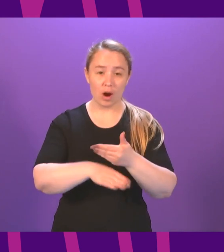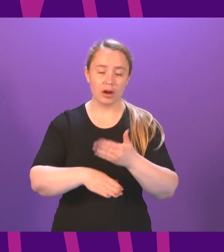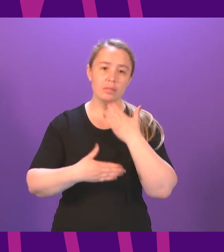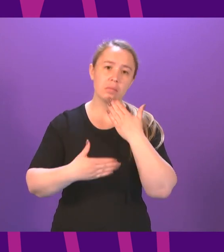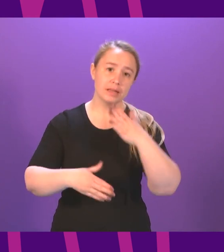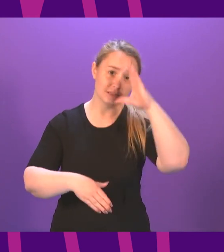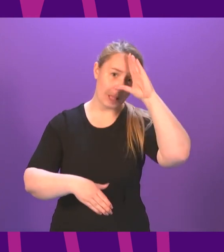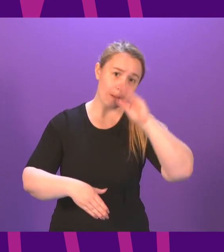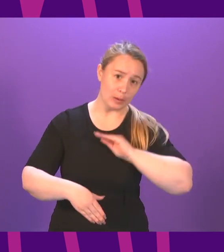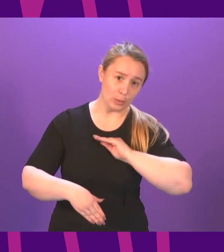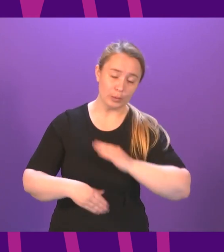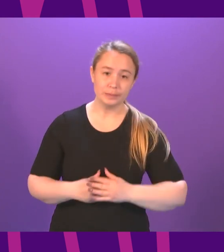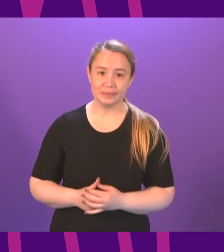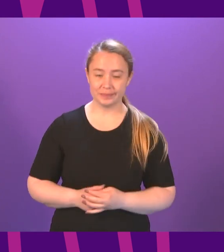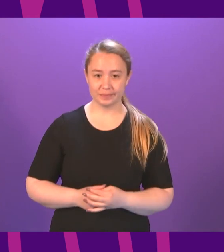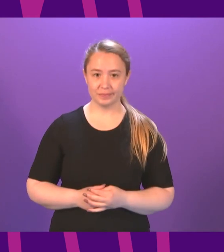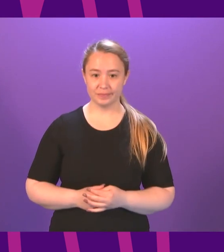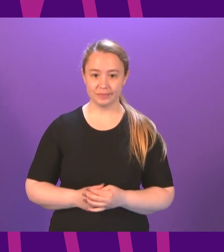to make a point of order?